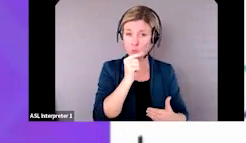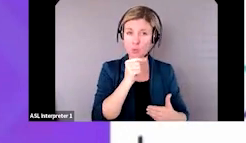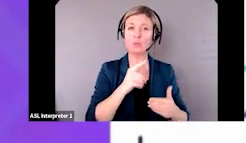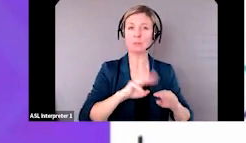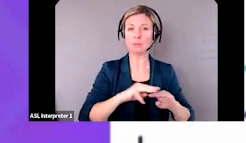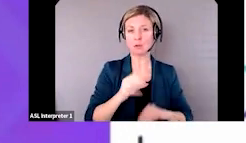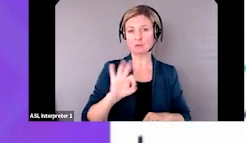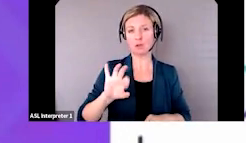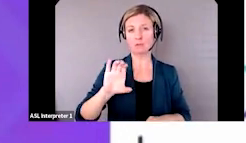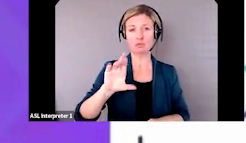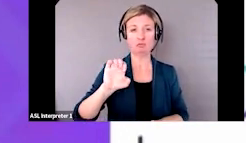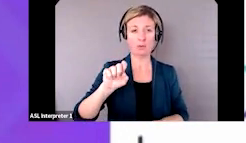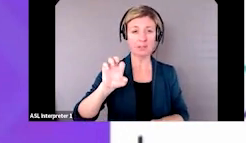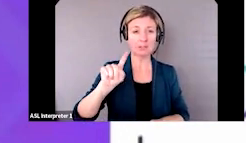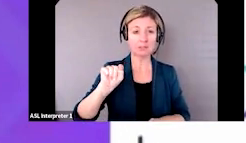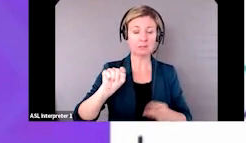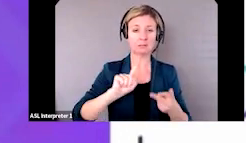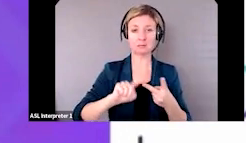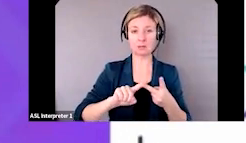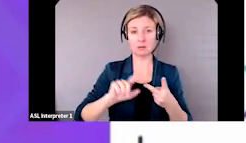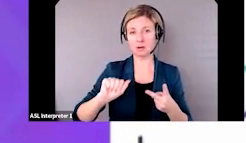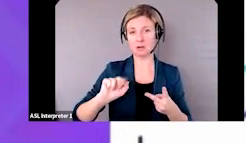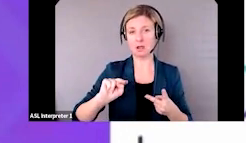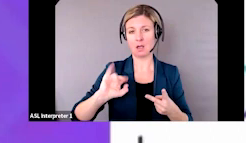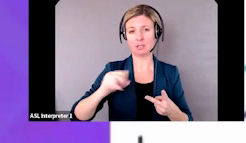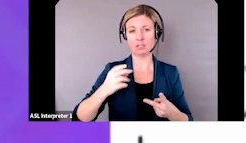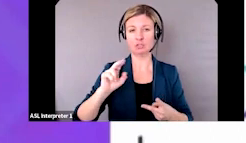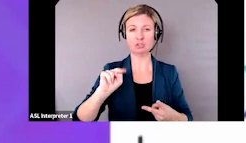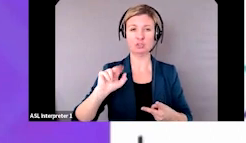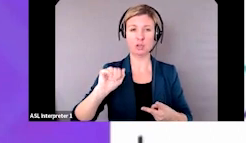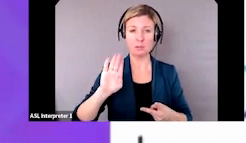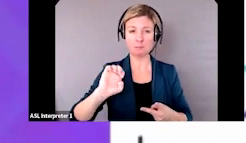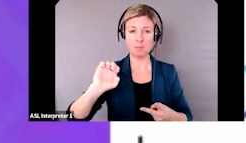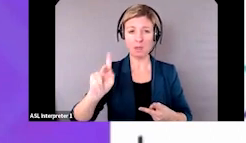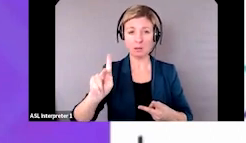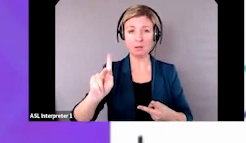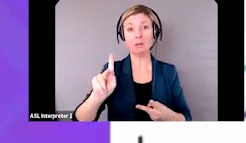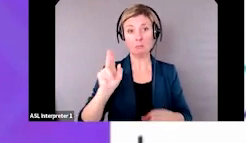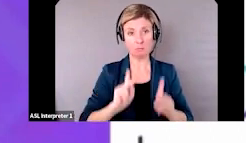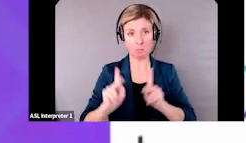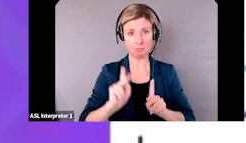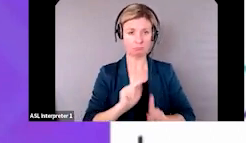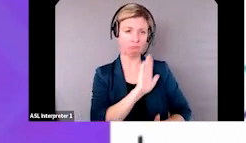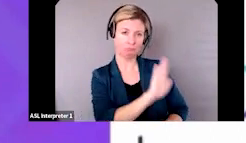the Anishinaabeg peoples on whose traditional territory we are meeting.